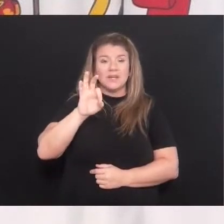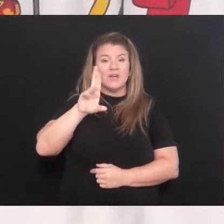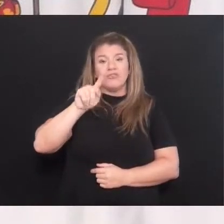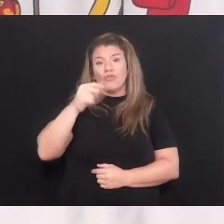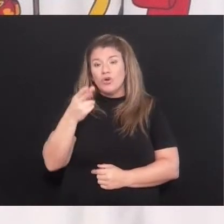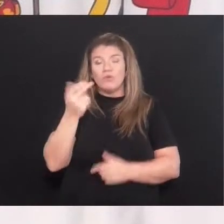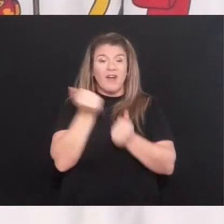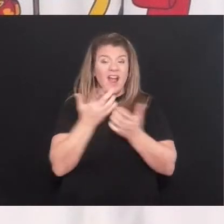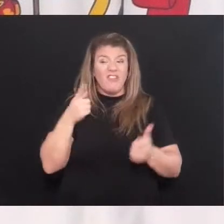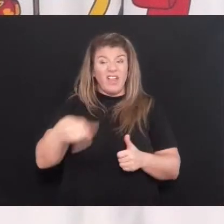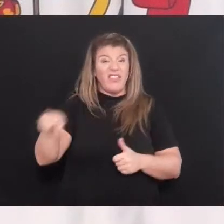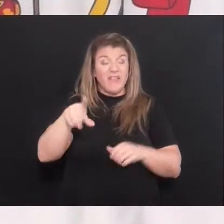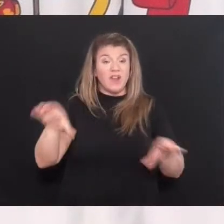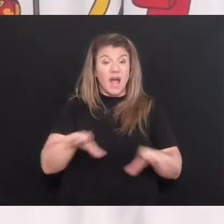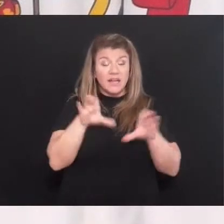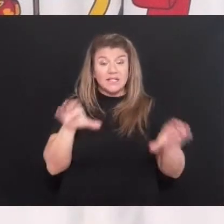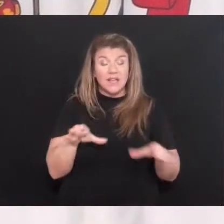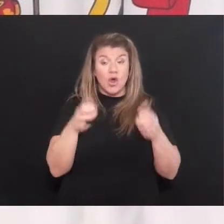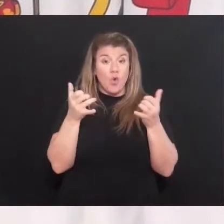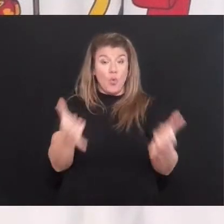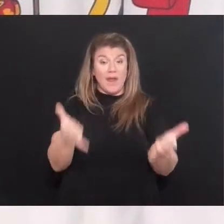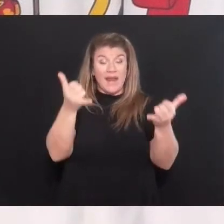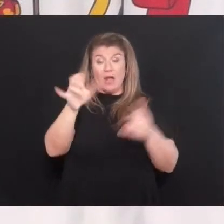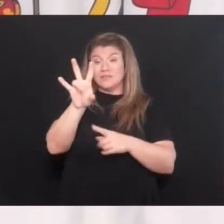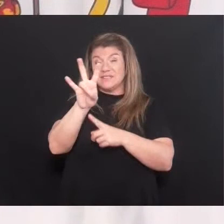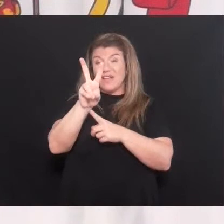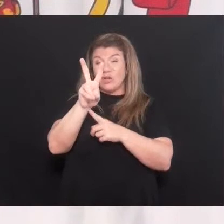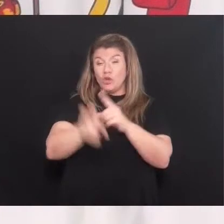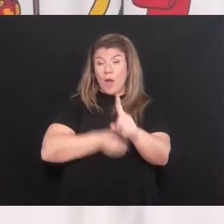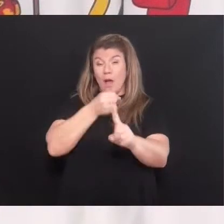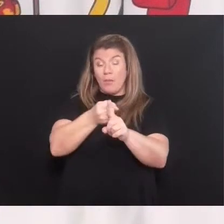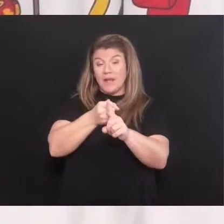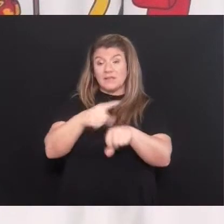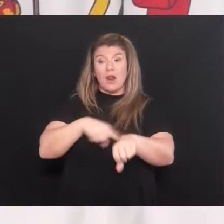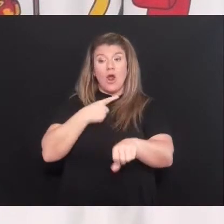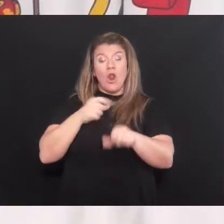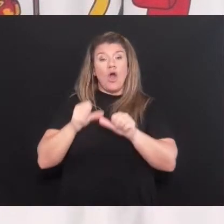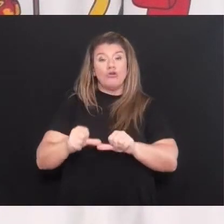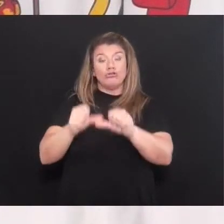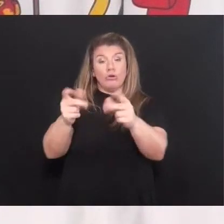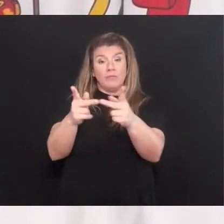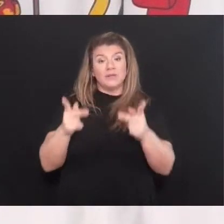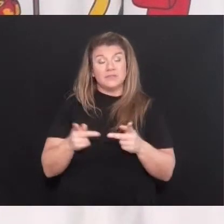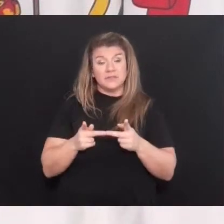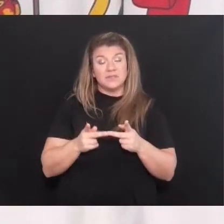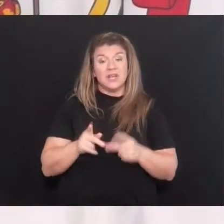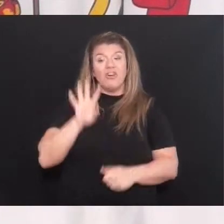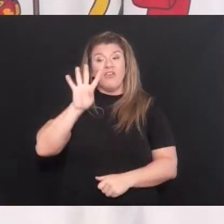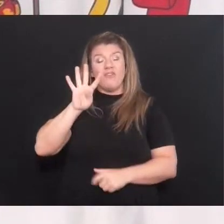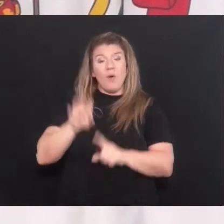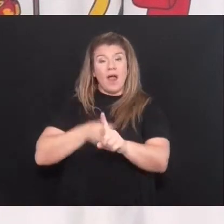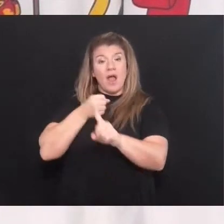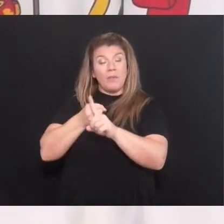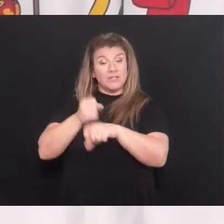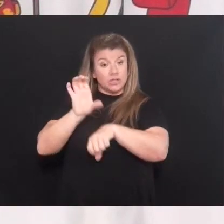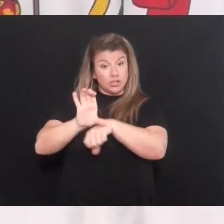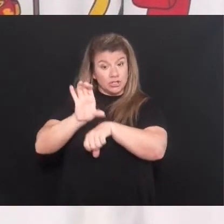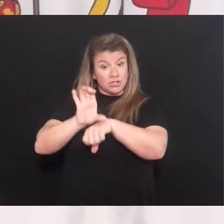all that they've done. We have now 72 outbreaks in our long-term care facilities and 4 outbreaks in our